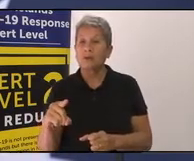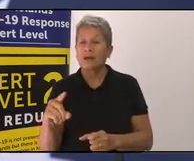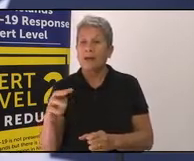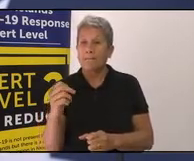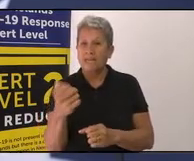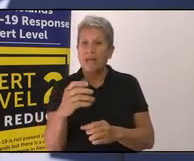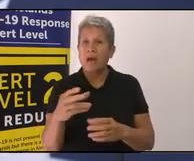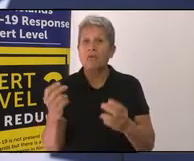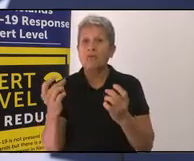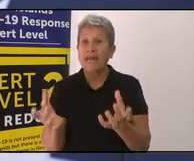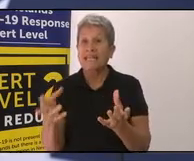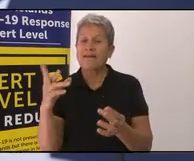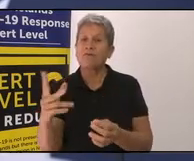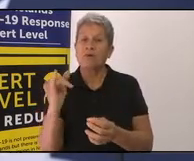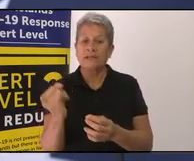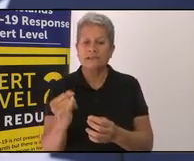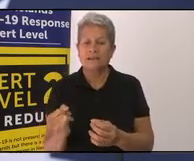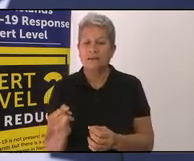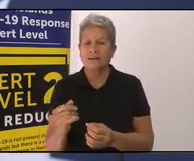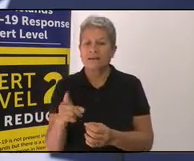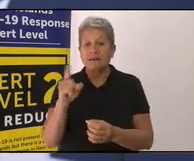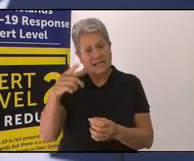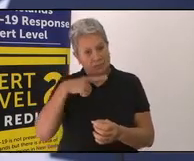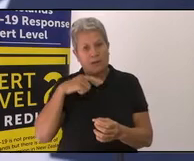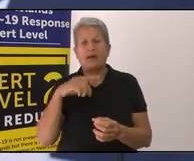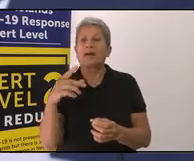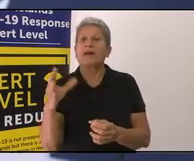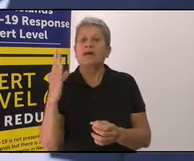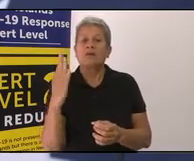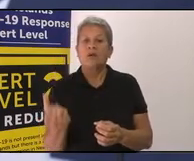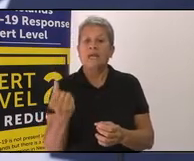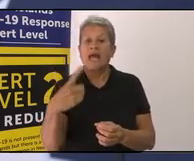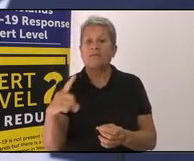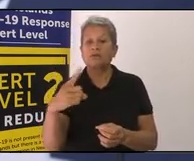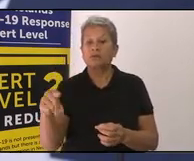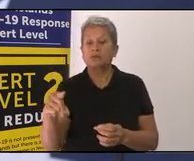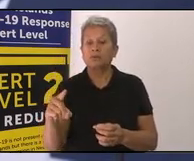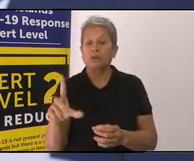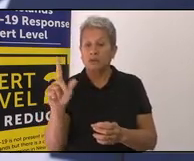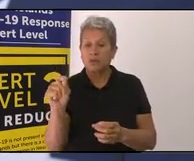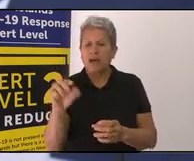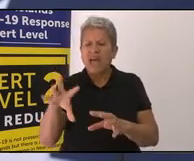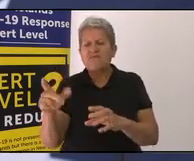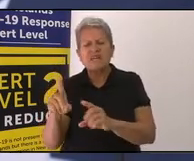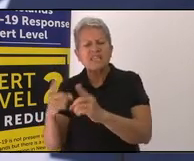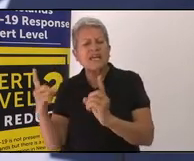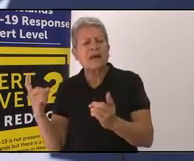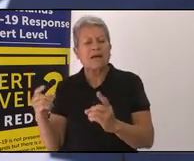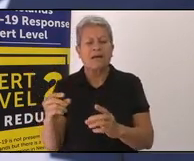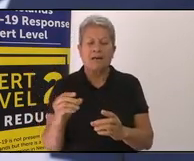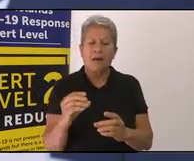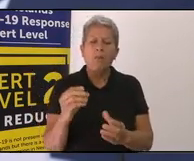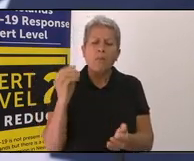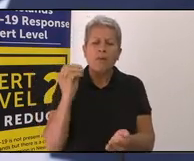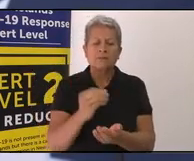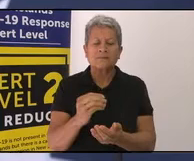would be devastating. That's why we have to do everything possible to protect the health and well-being of our